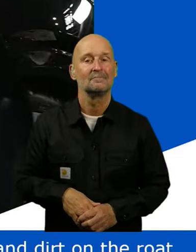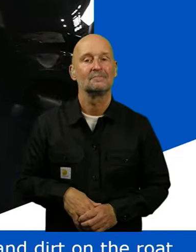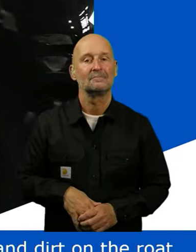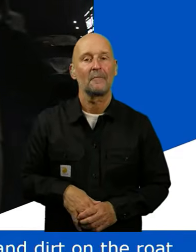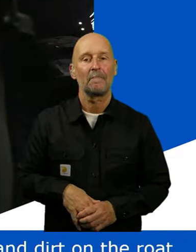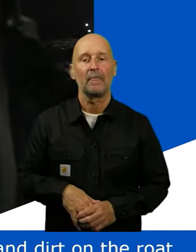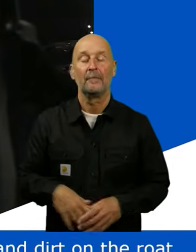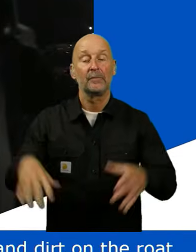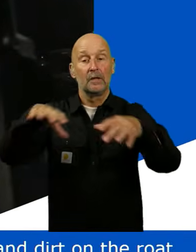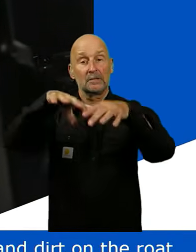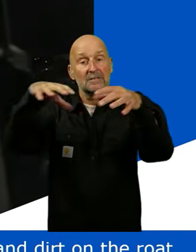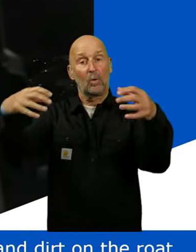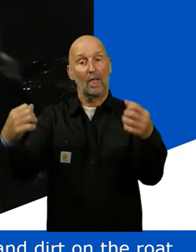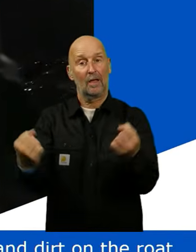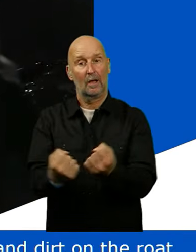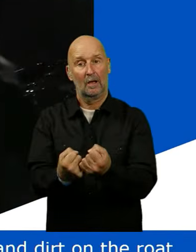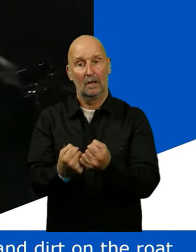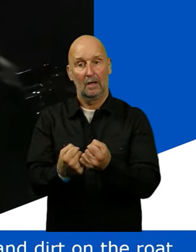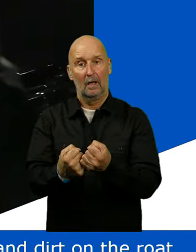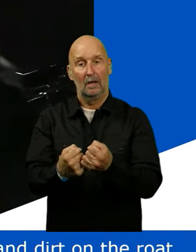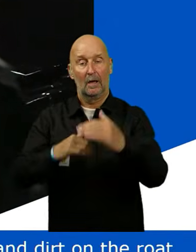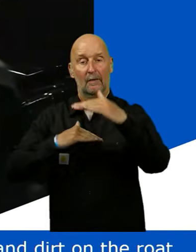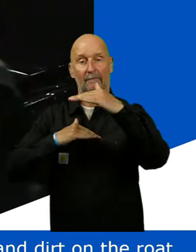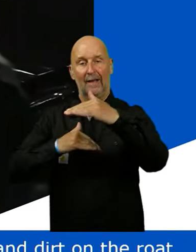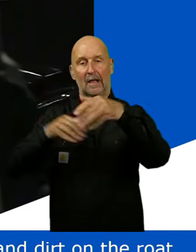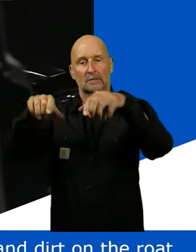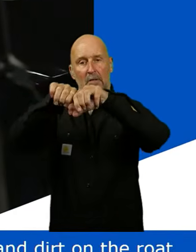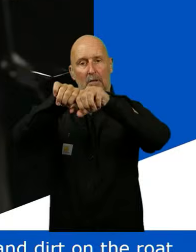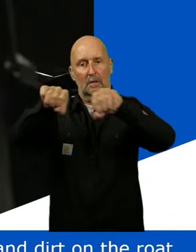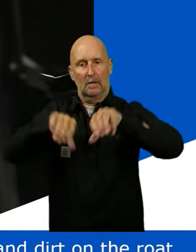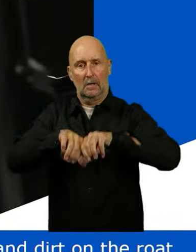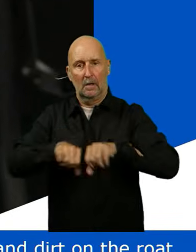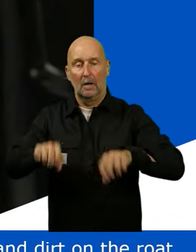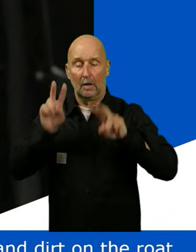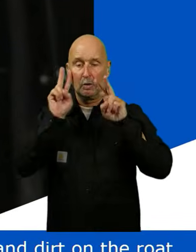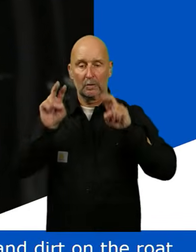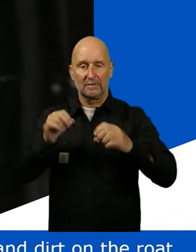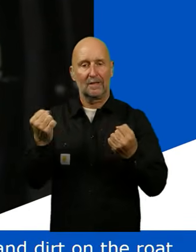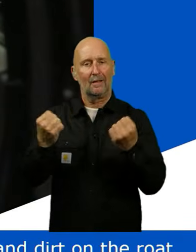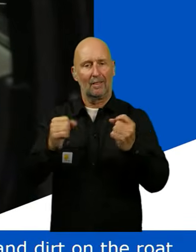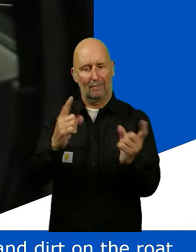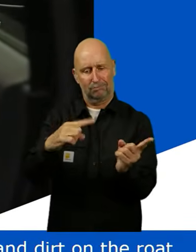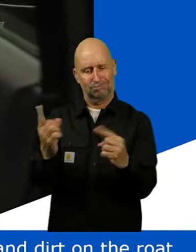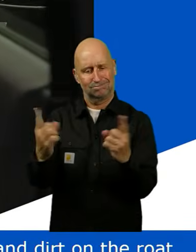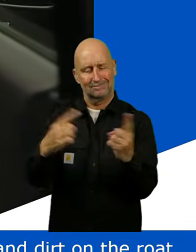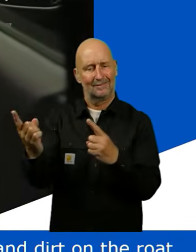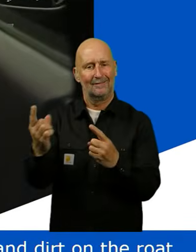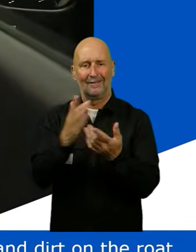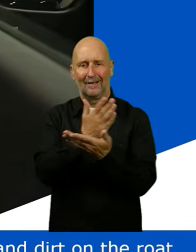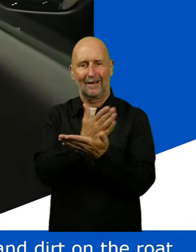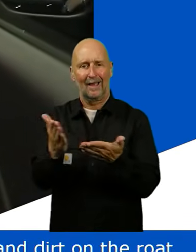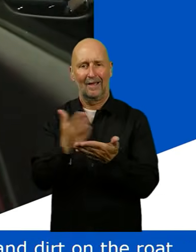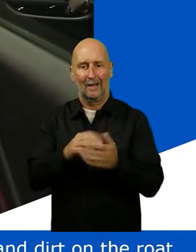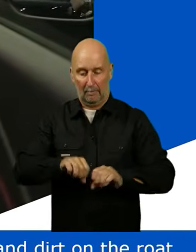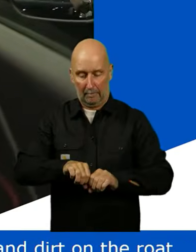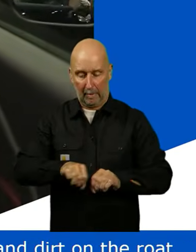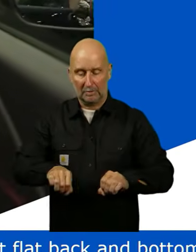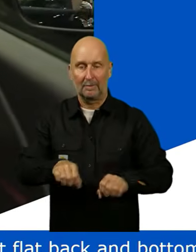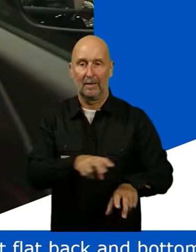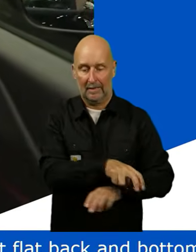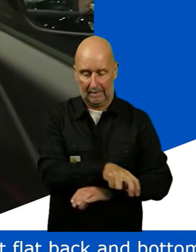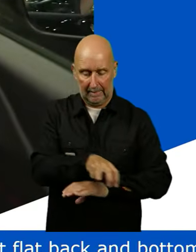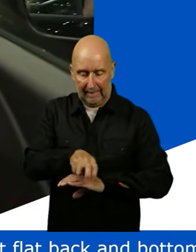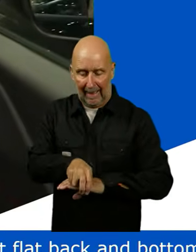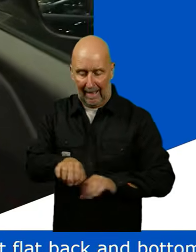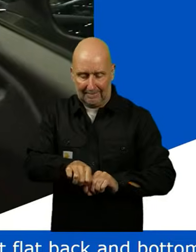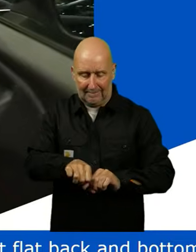There's a big steering wheel and it's got flat top and bottom. That means you can see the instrument panel nice and clearly, and this flat bottom means that your legs go